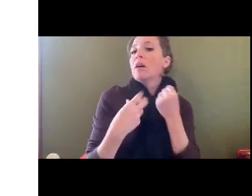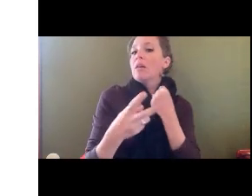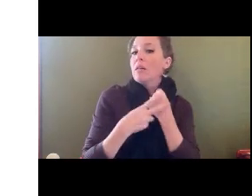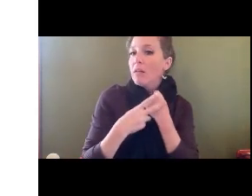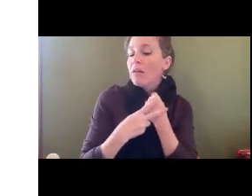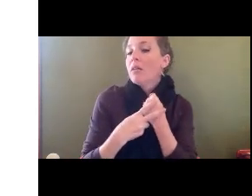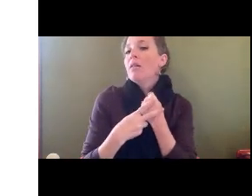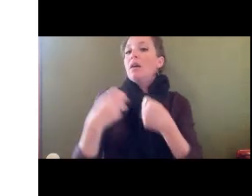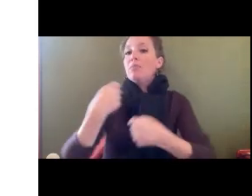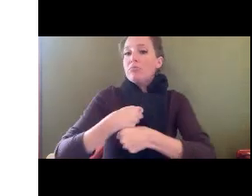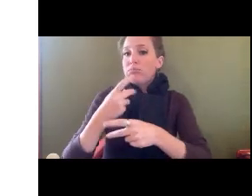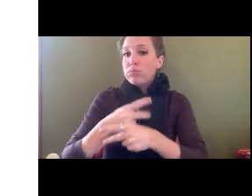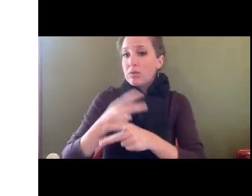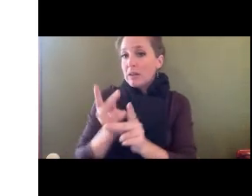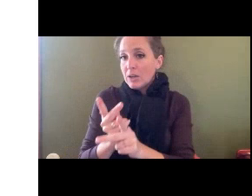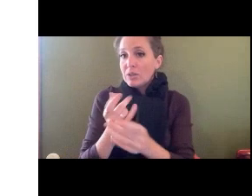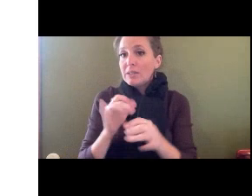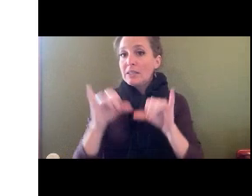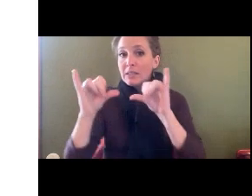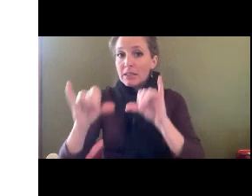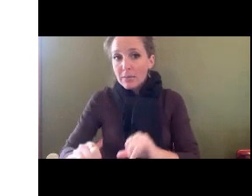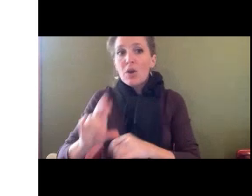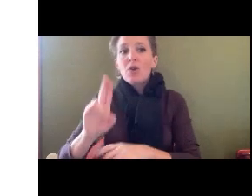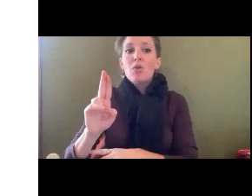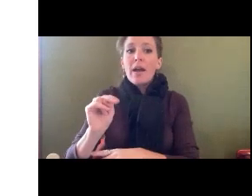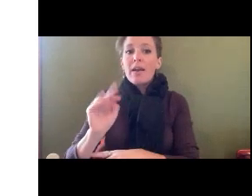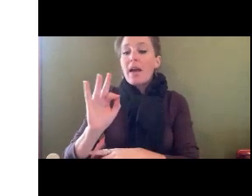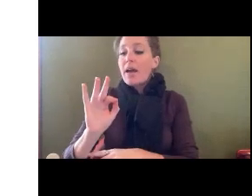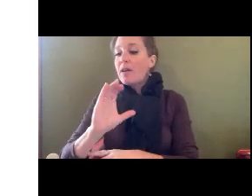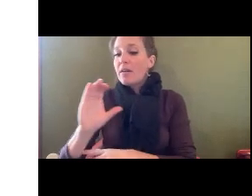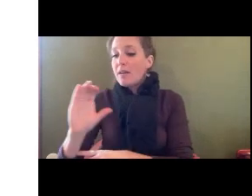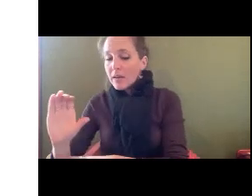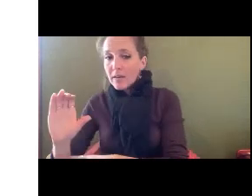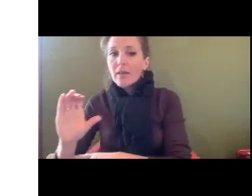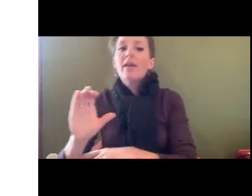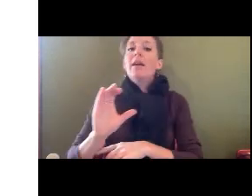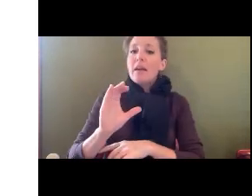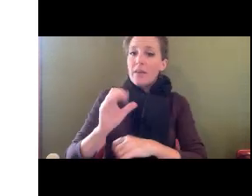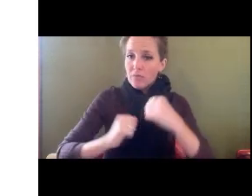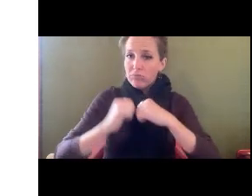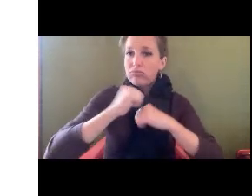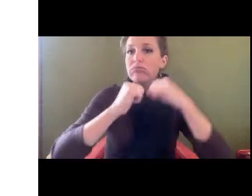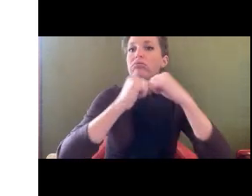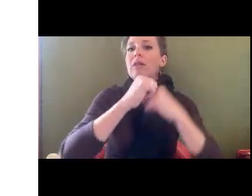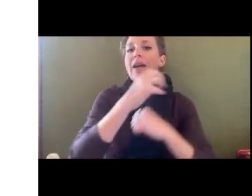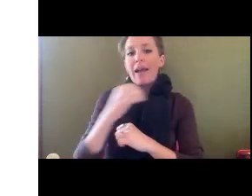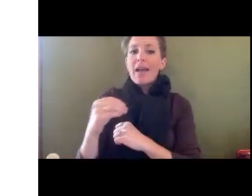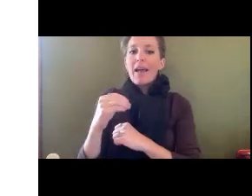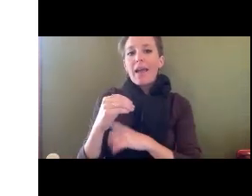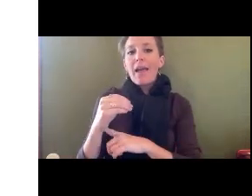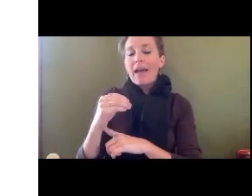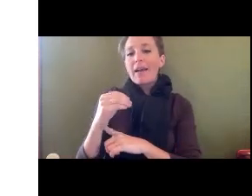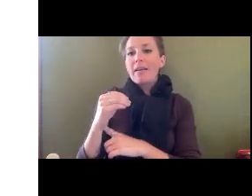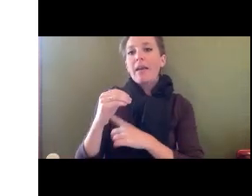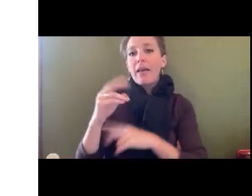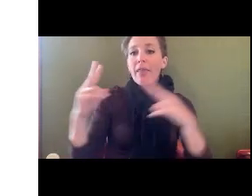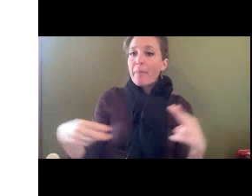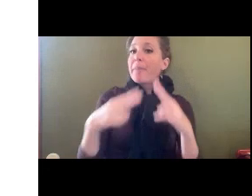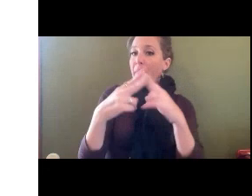mentioned in the UNFCCC Framework Convention and the 2015 Paris Agreement. So